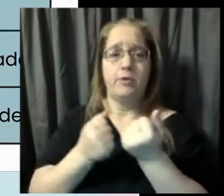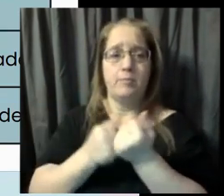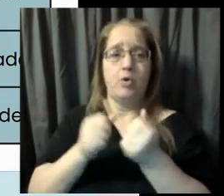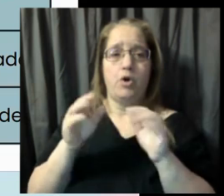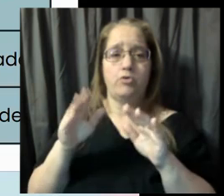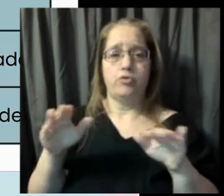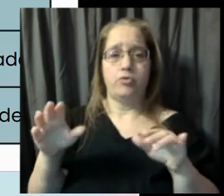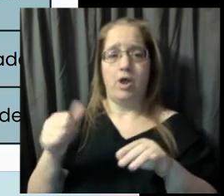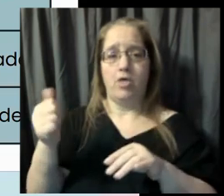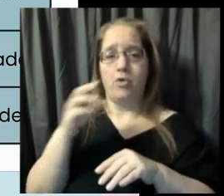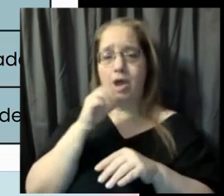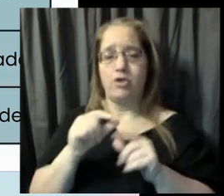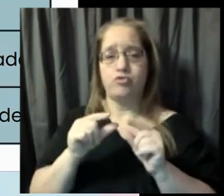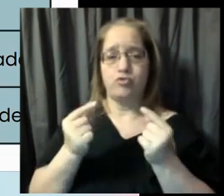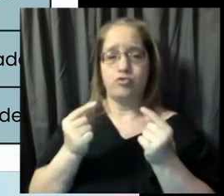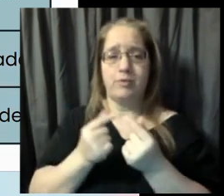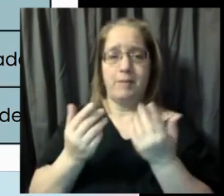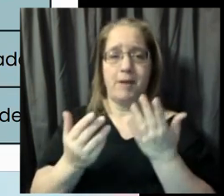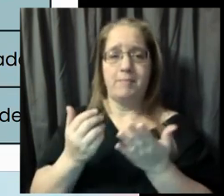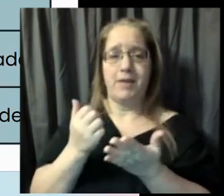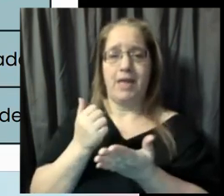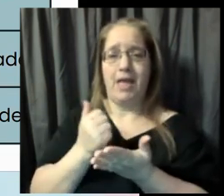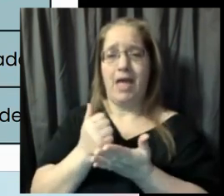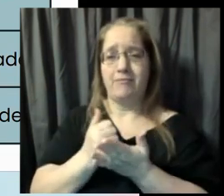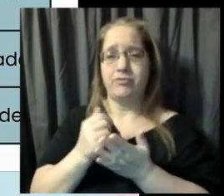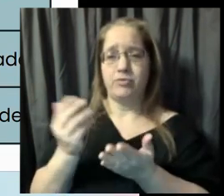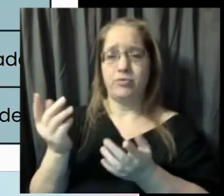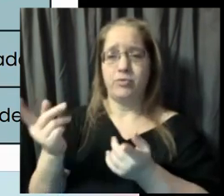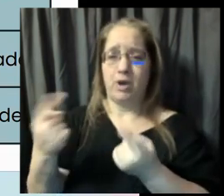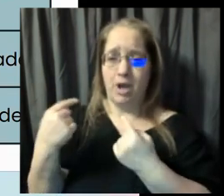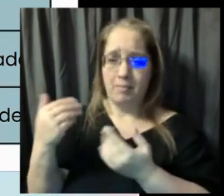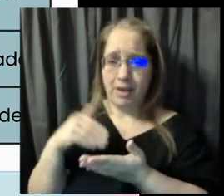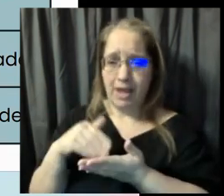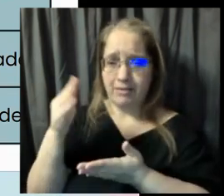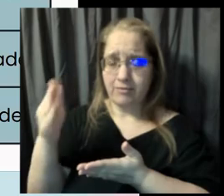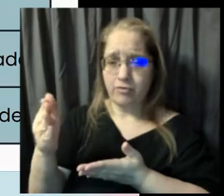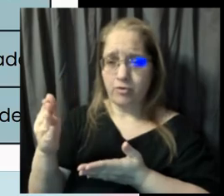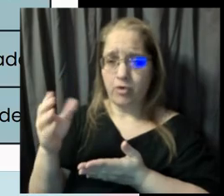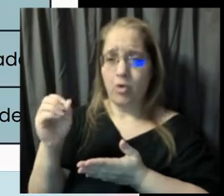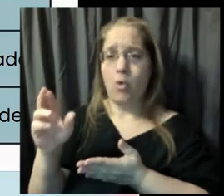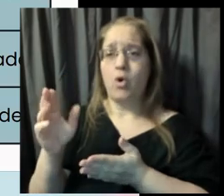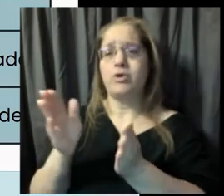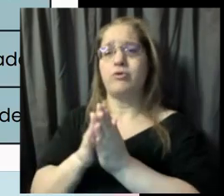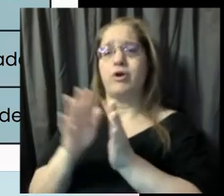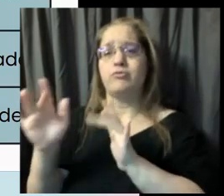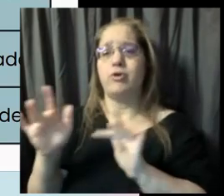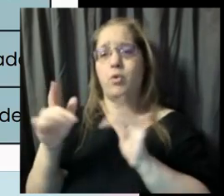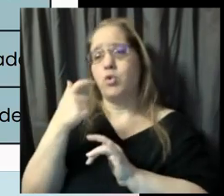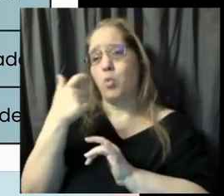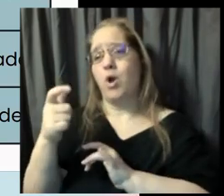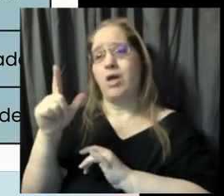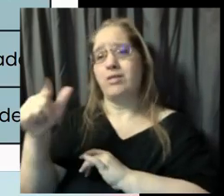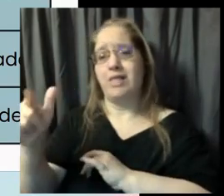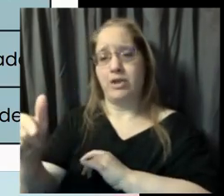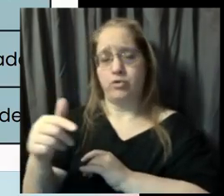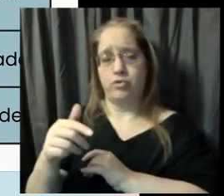support children in other age groups, it may be helpful to attend one of the future sessions, or you can request a recording to be viewed later. So